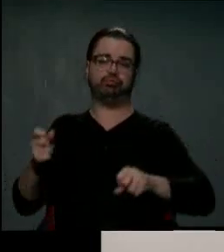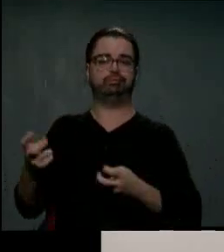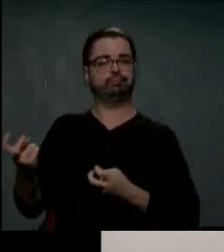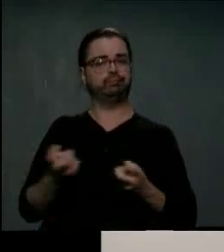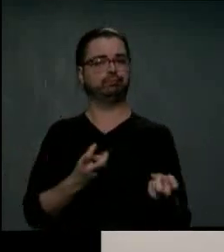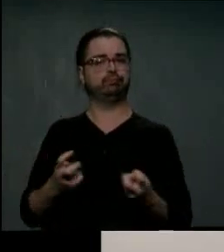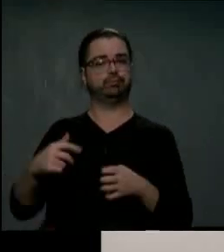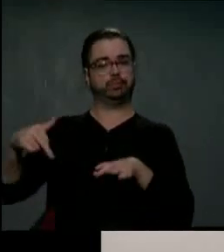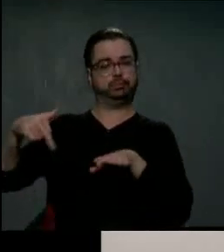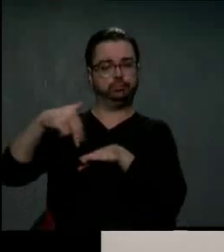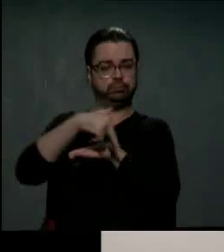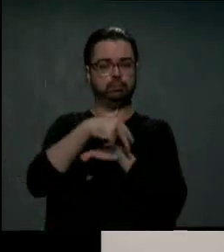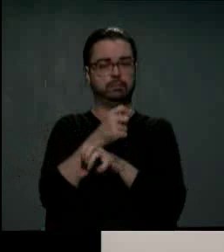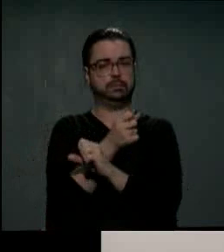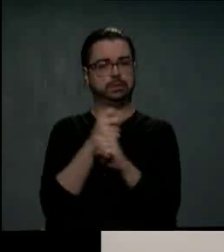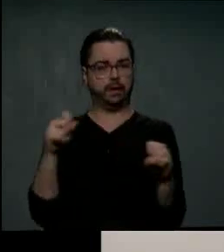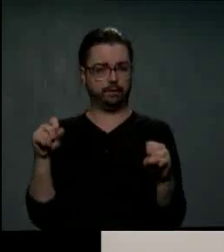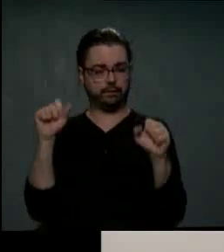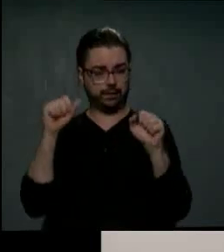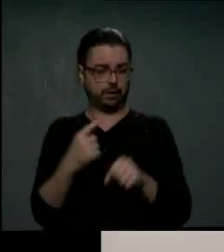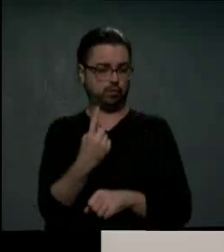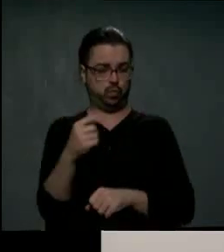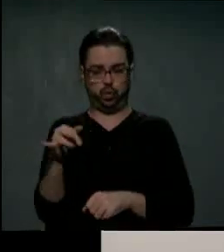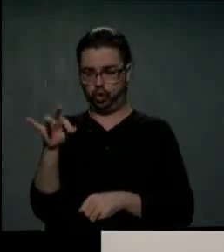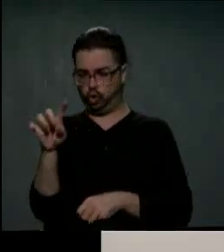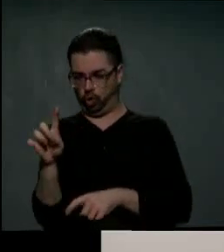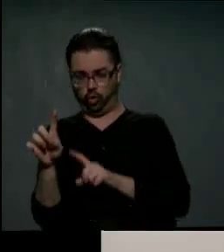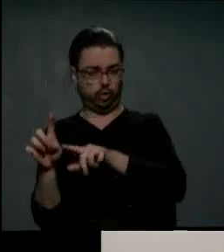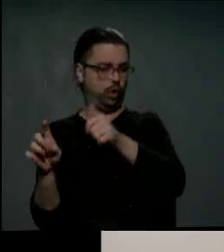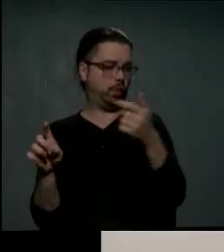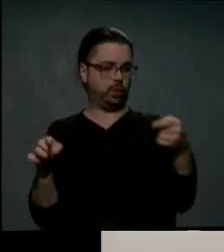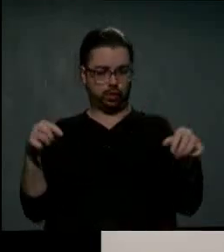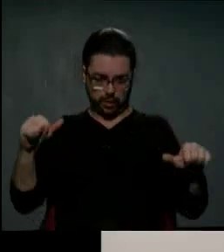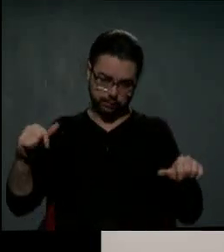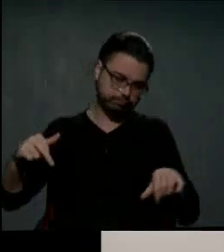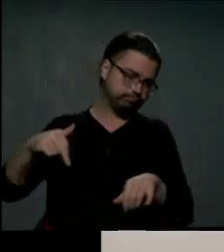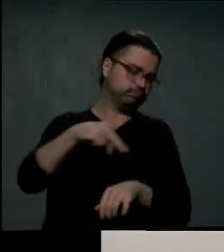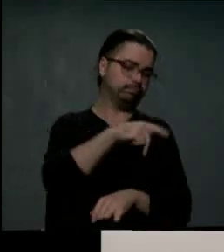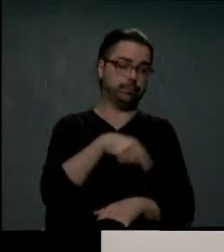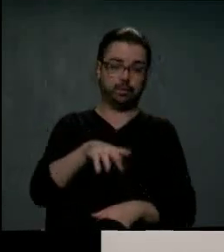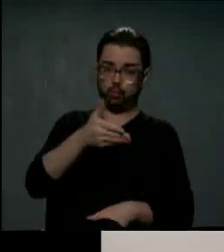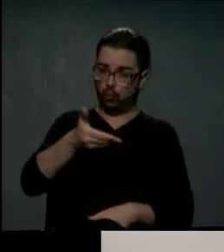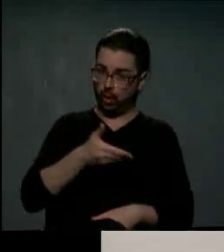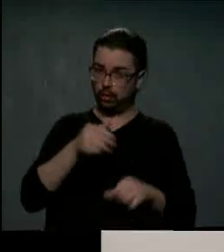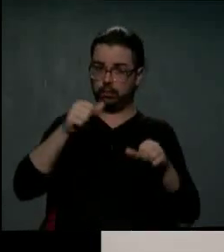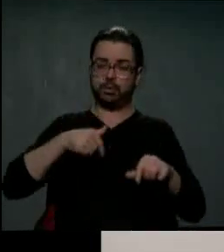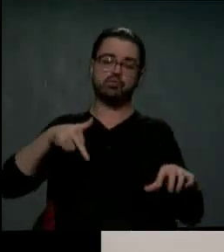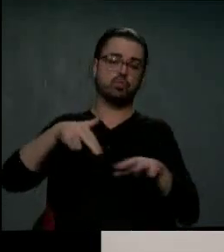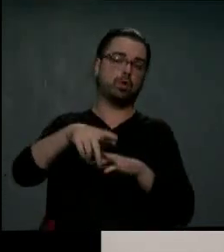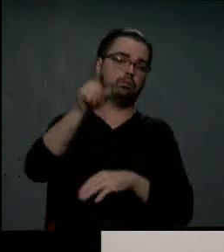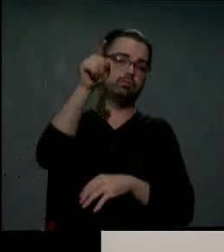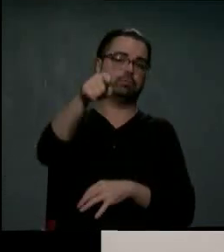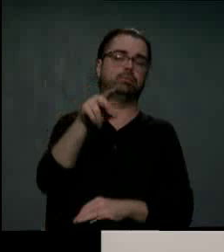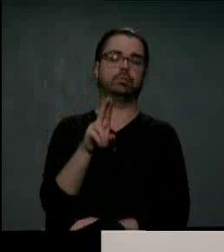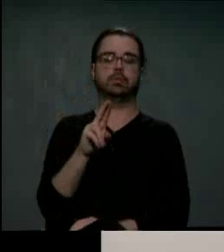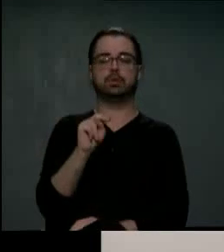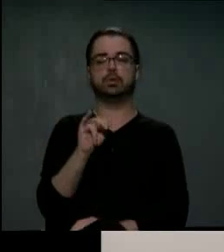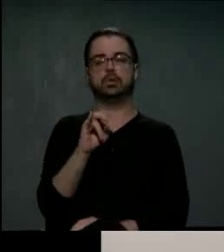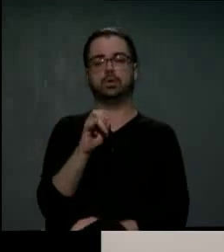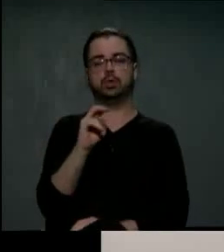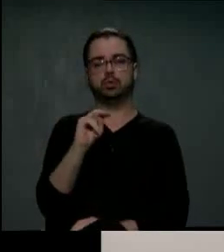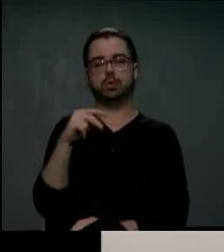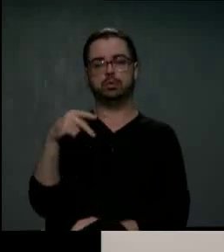important. So they're able to go from one yard to the other. They're welcome. They're even able to walk down to Union Park, which is close